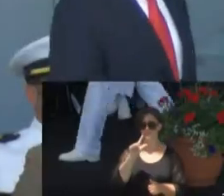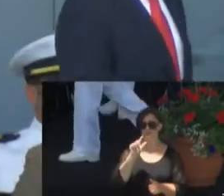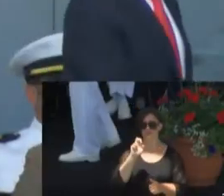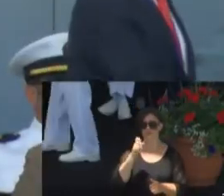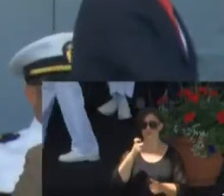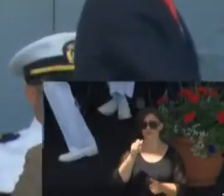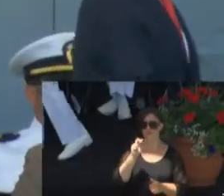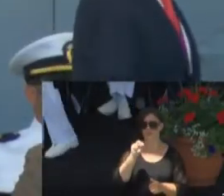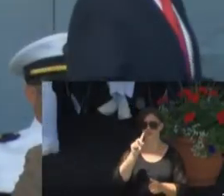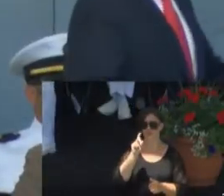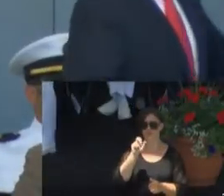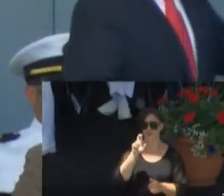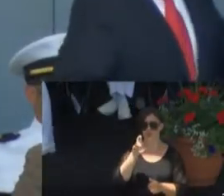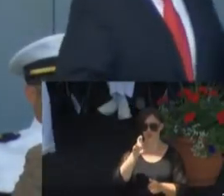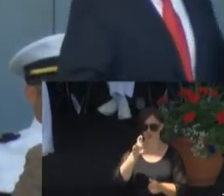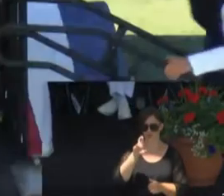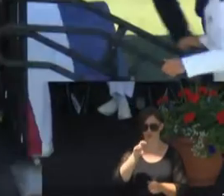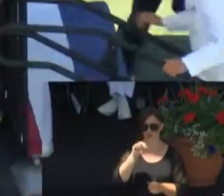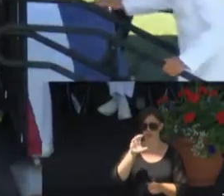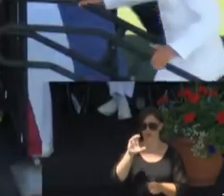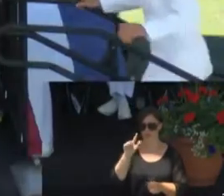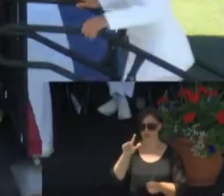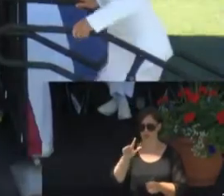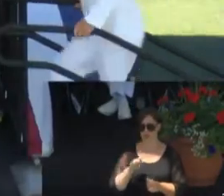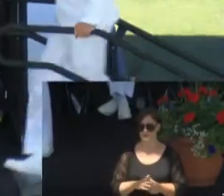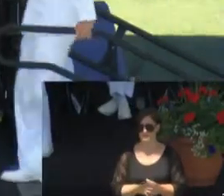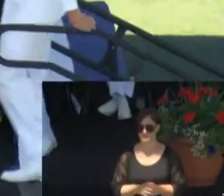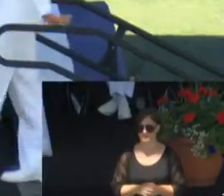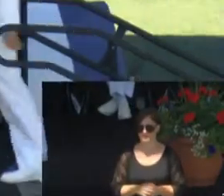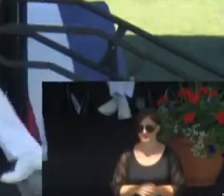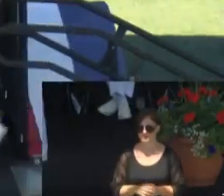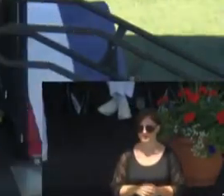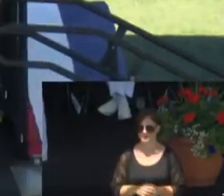Alexander Lewis Barton, cum laude.